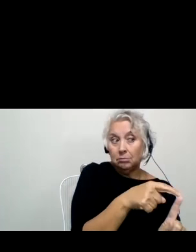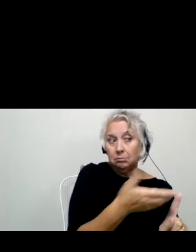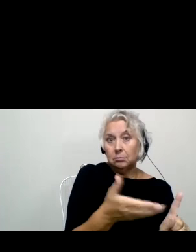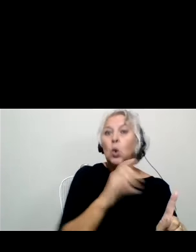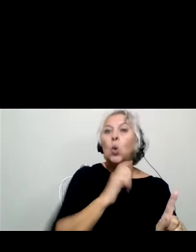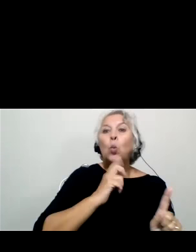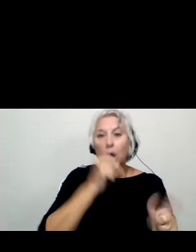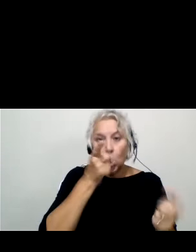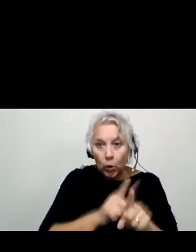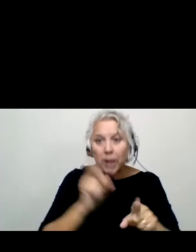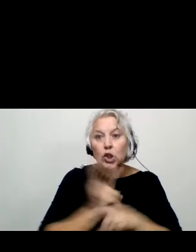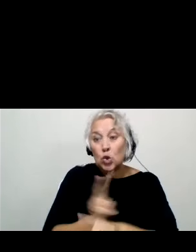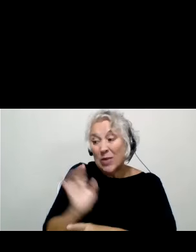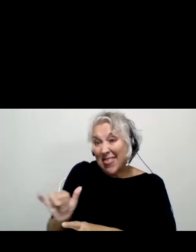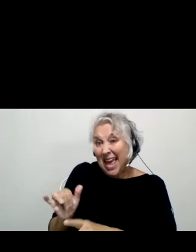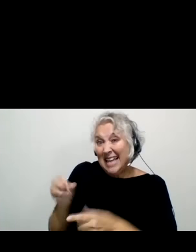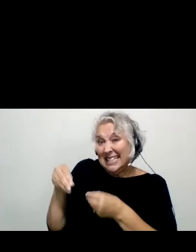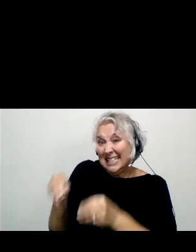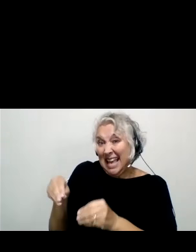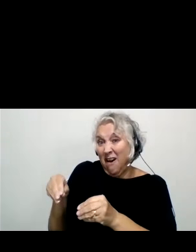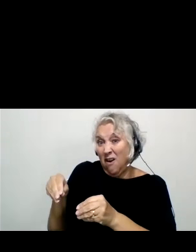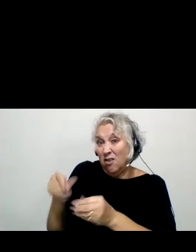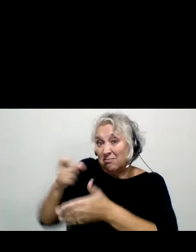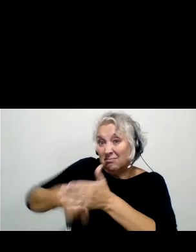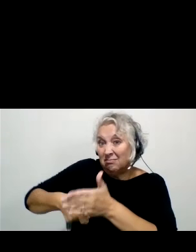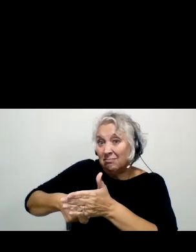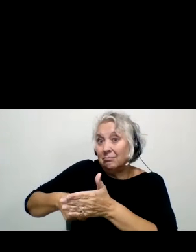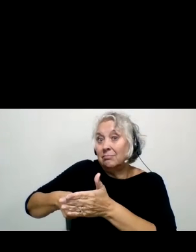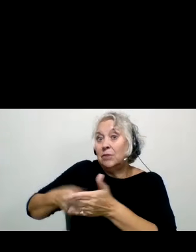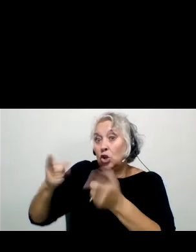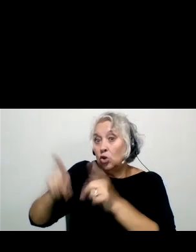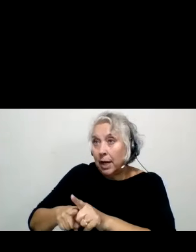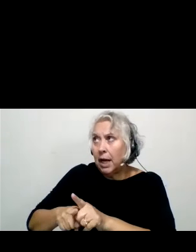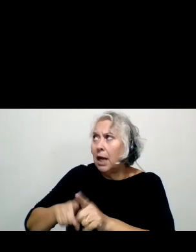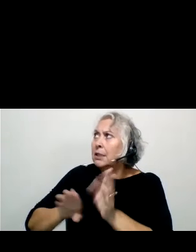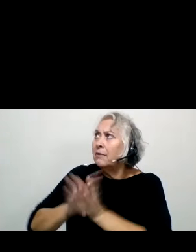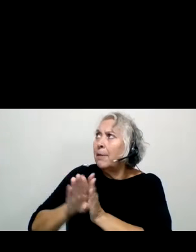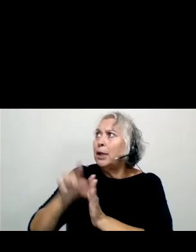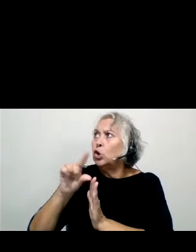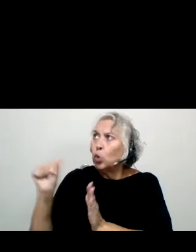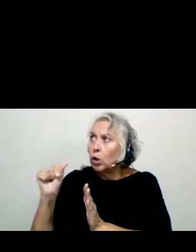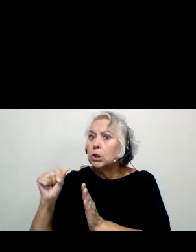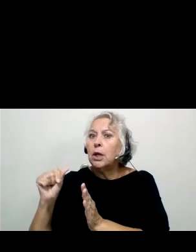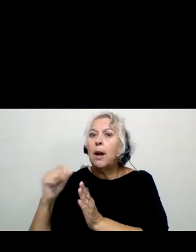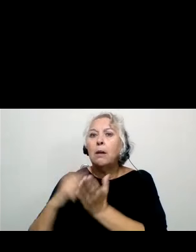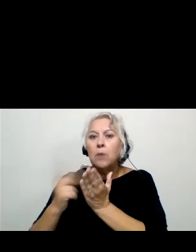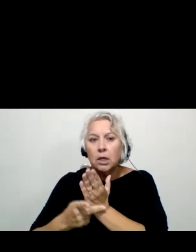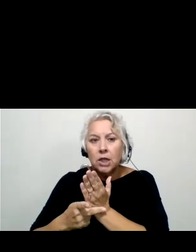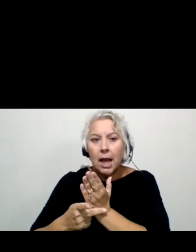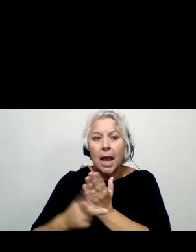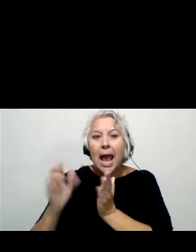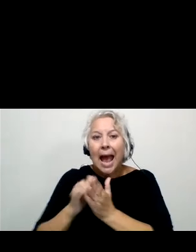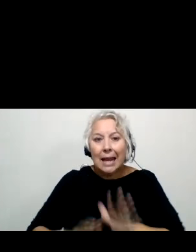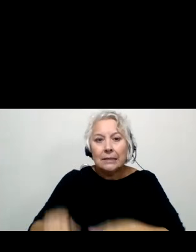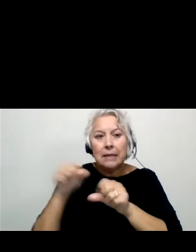the purchase sale agreement form developed by the Georgia Project for Assistive Technology and adopted by